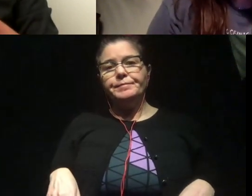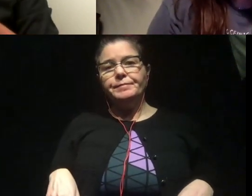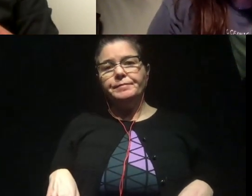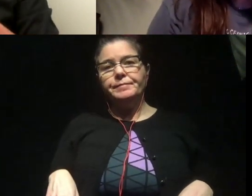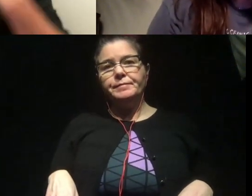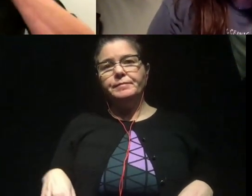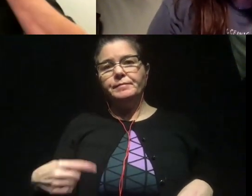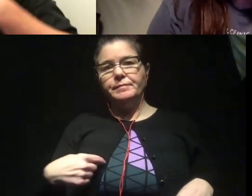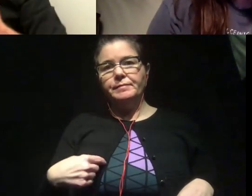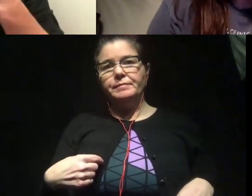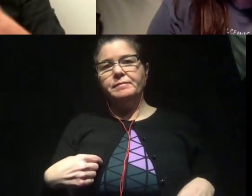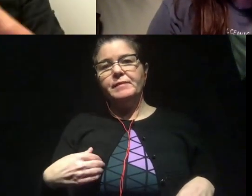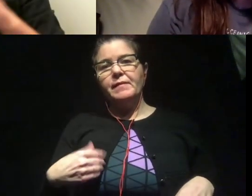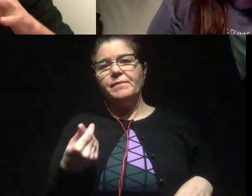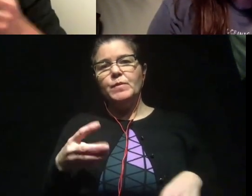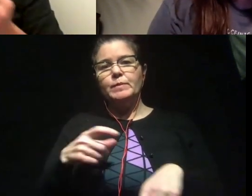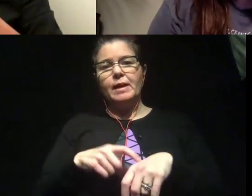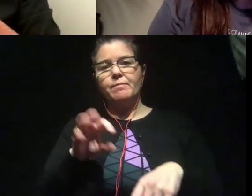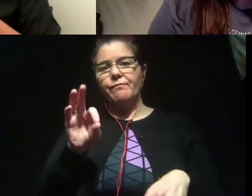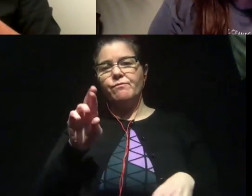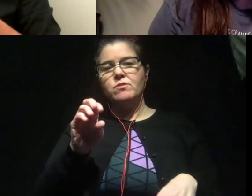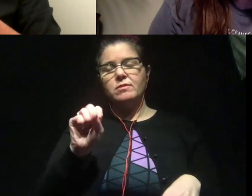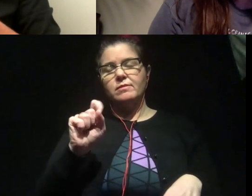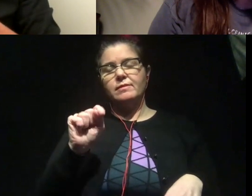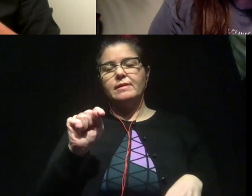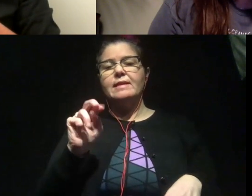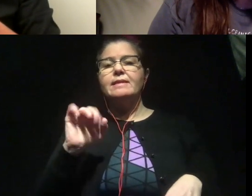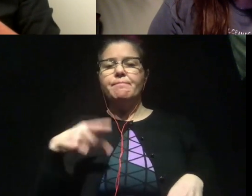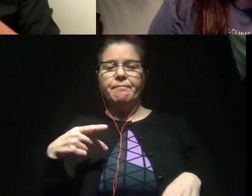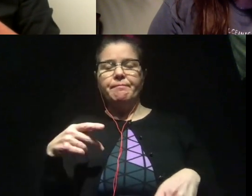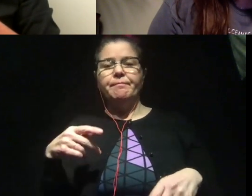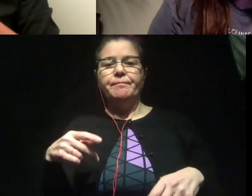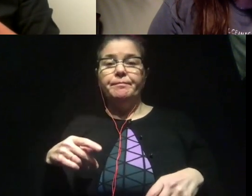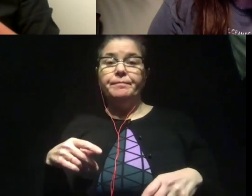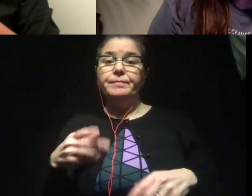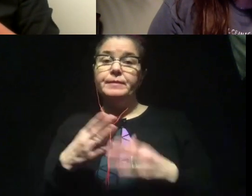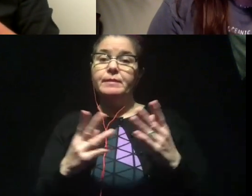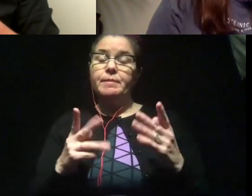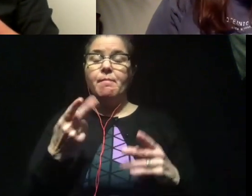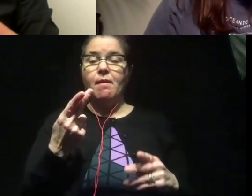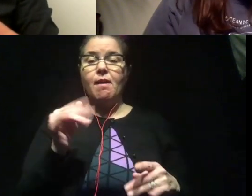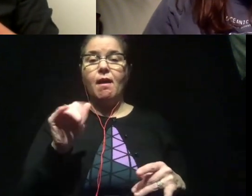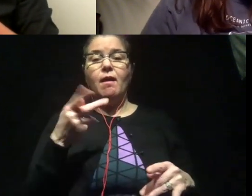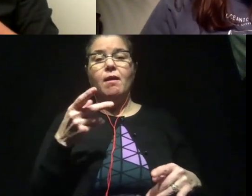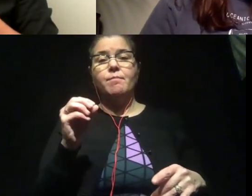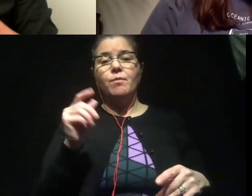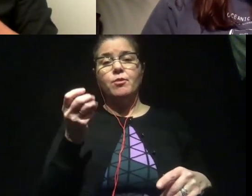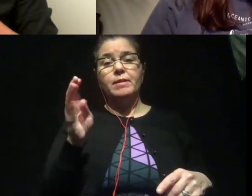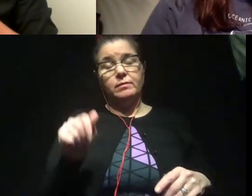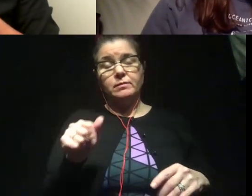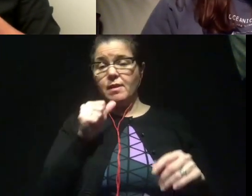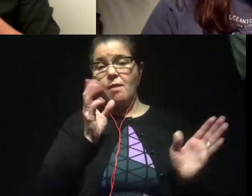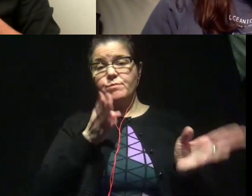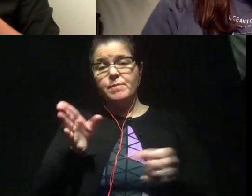I've had that a few times, this little frost nip in places. And we have had people get hypothermia if they were not quite prepared enough, and